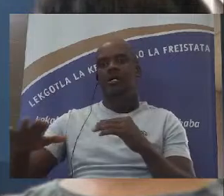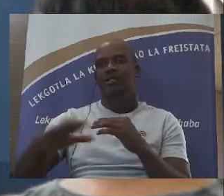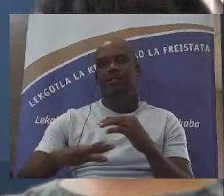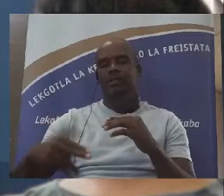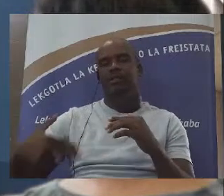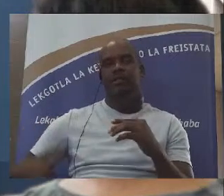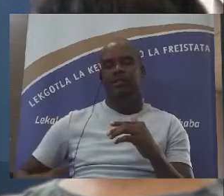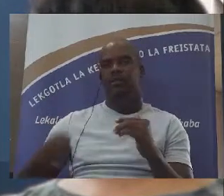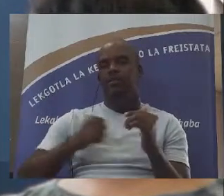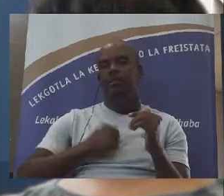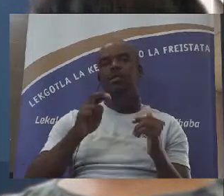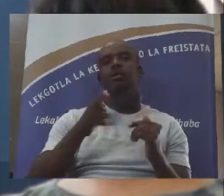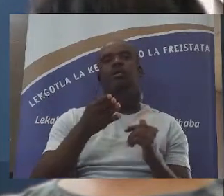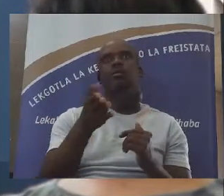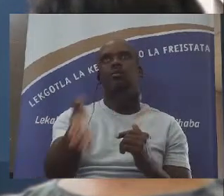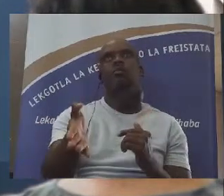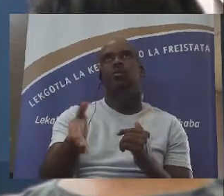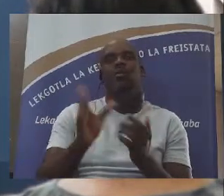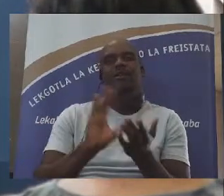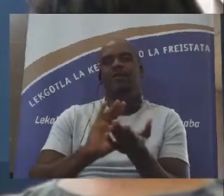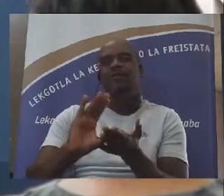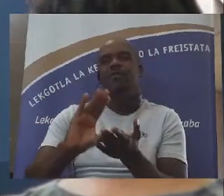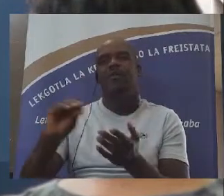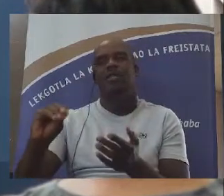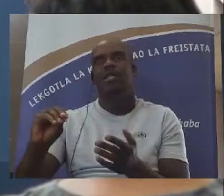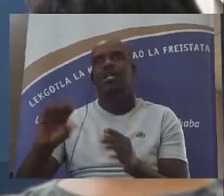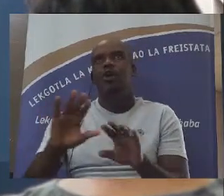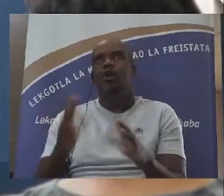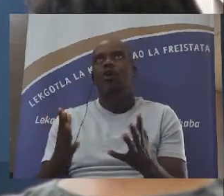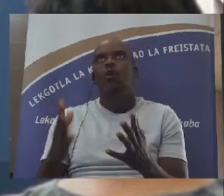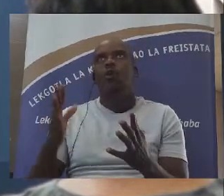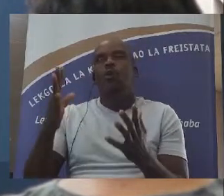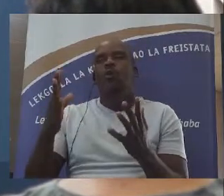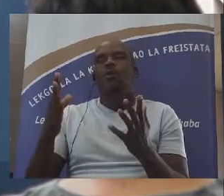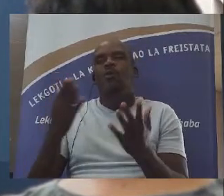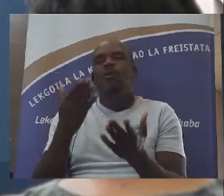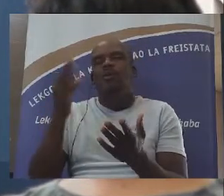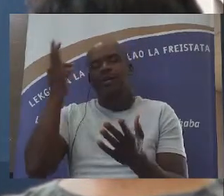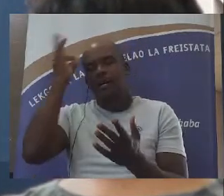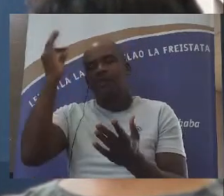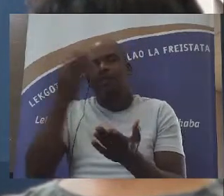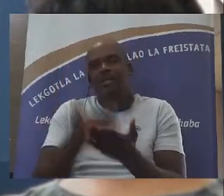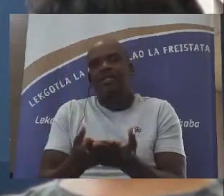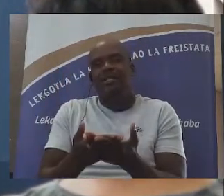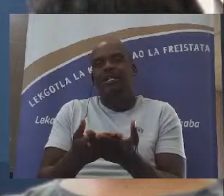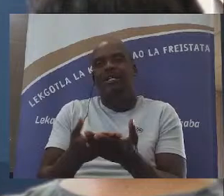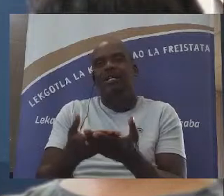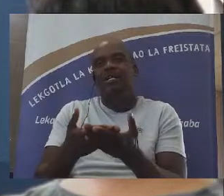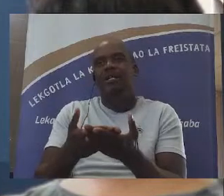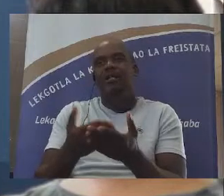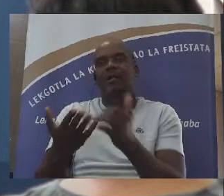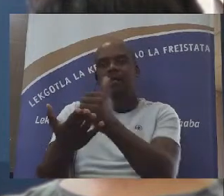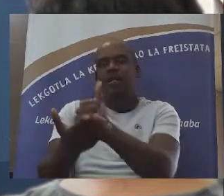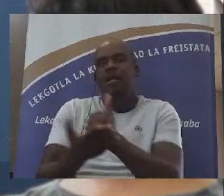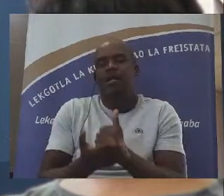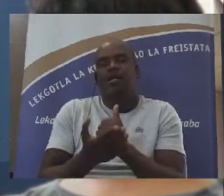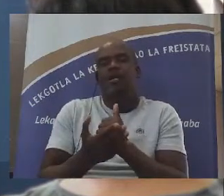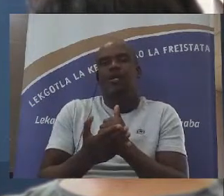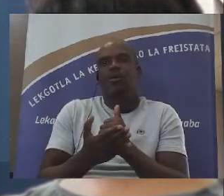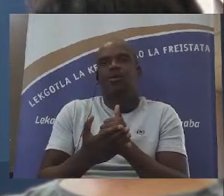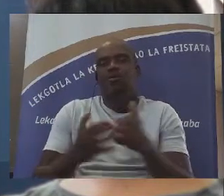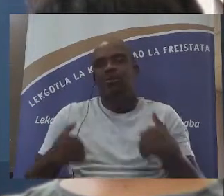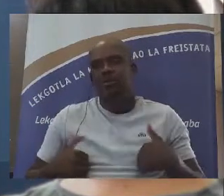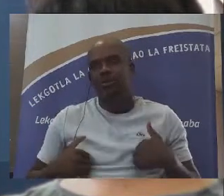station here, is there maybe funding or something that the government can help you to start with? And maybe